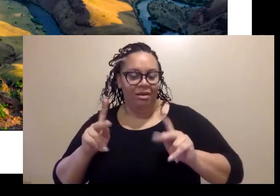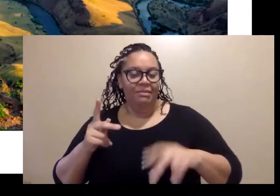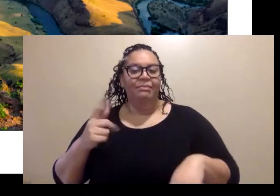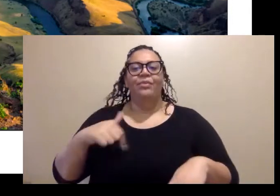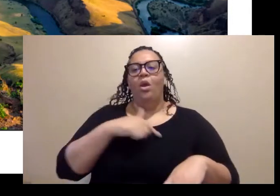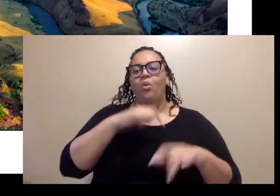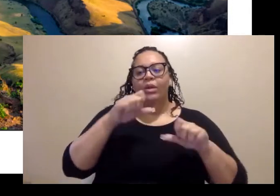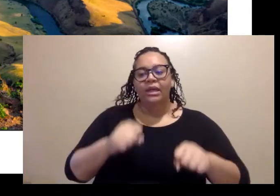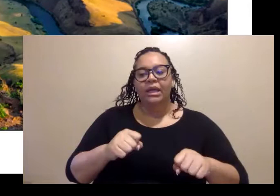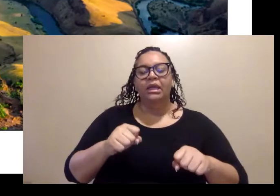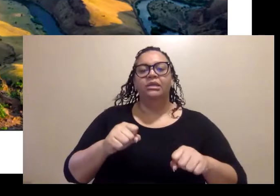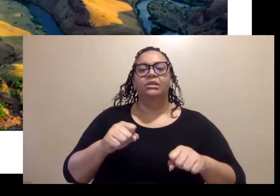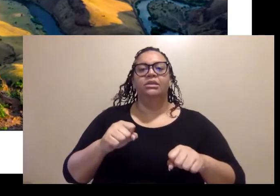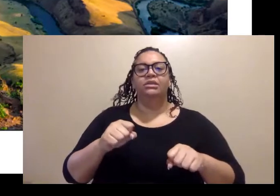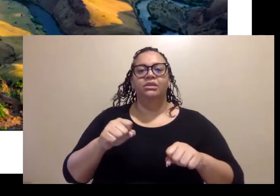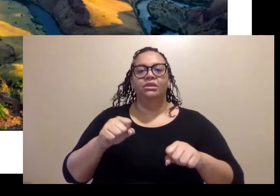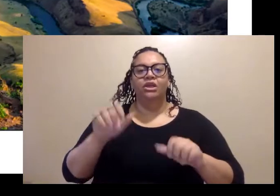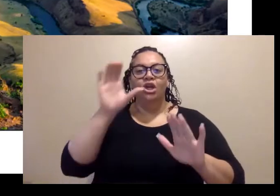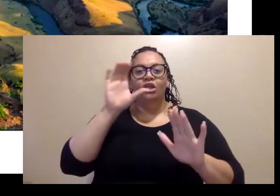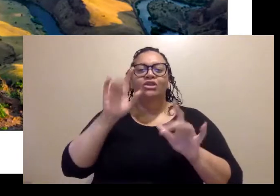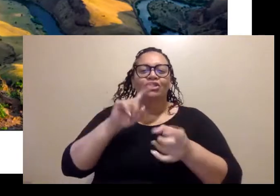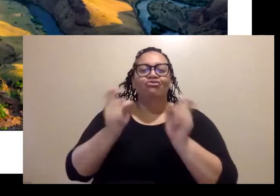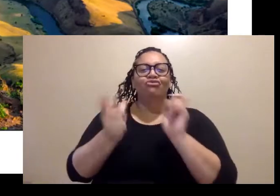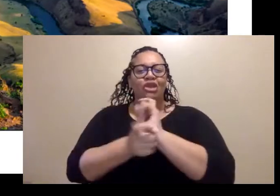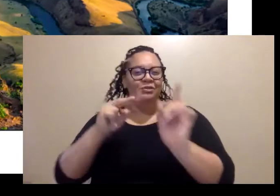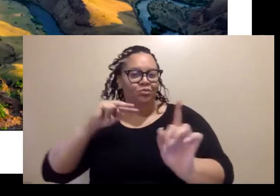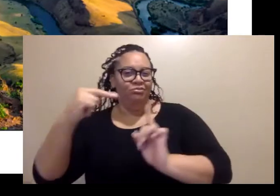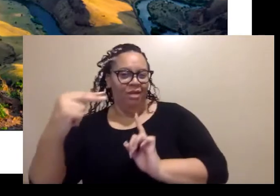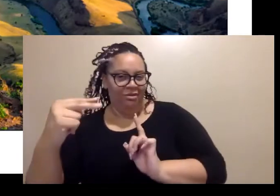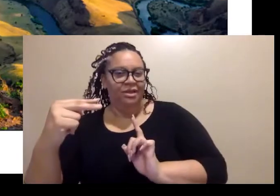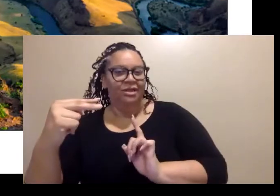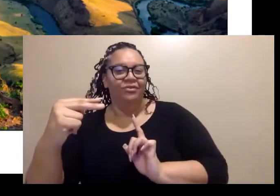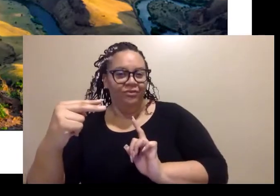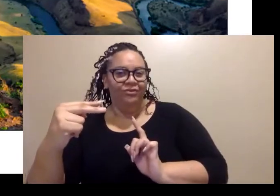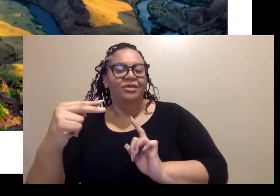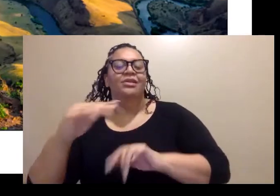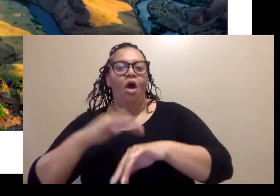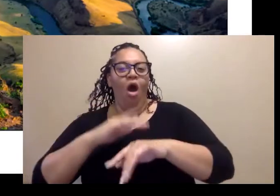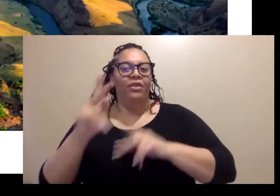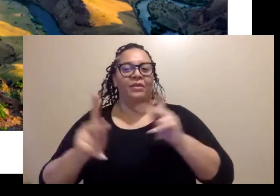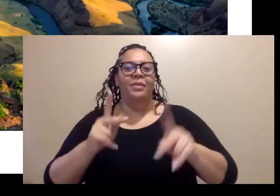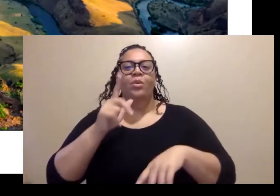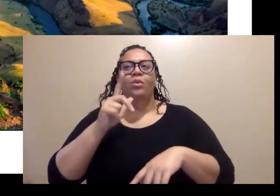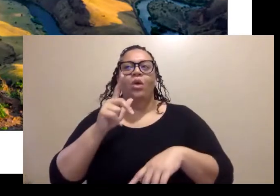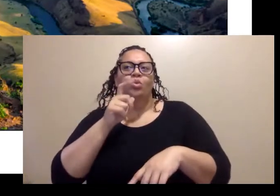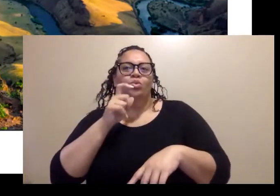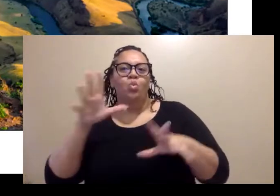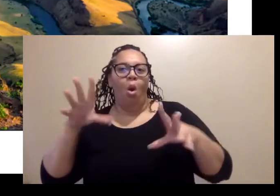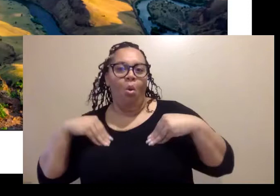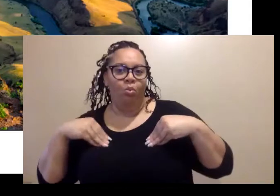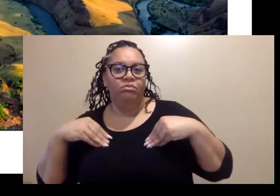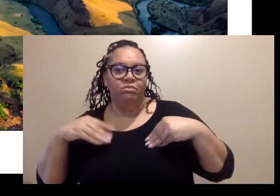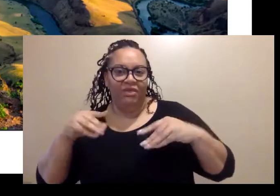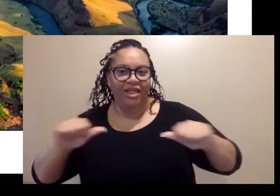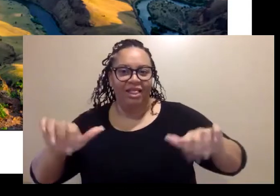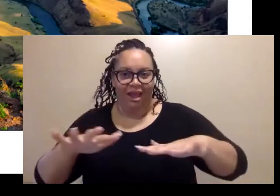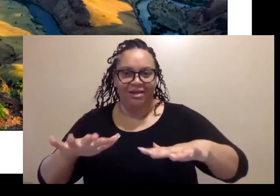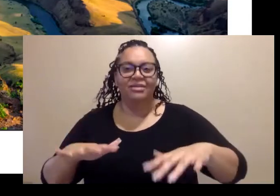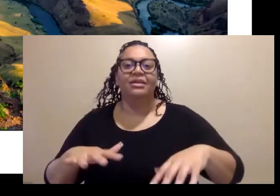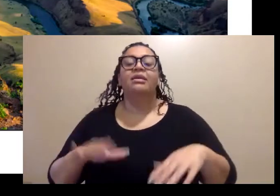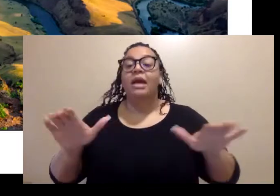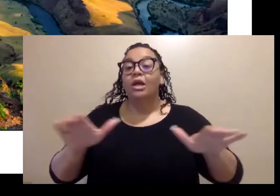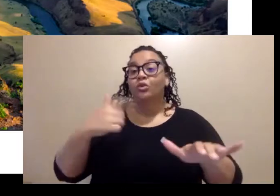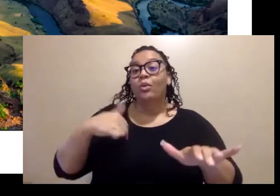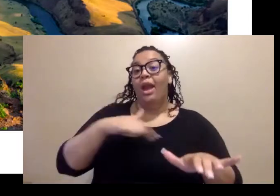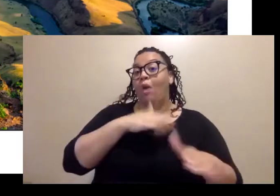justice lens on the people that this land belongs to in a lot of ways, and doing our part. And